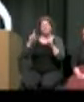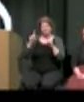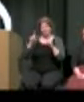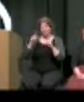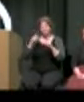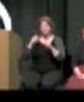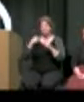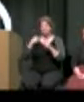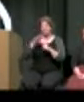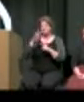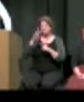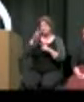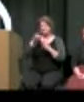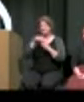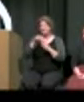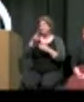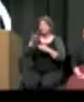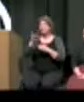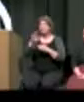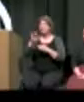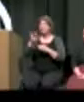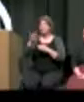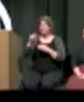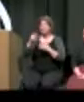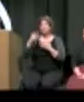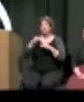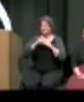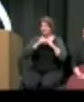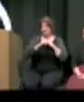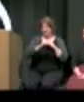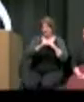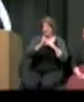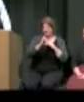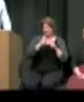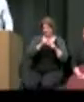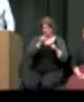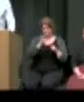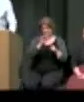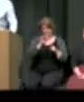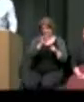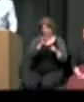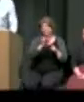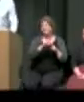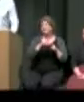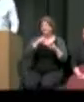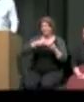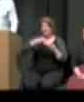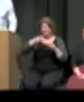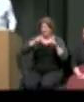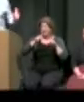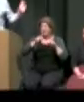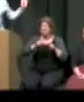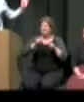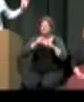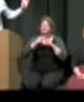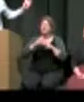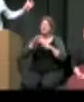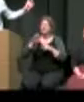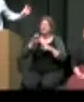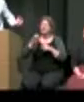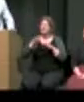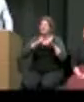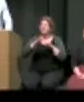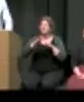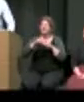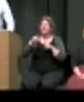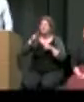stabilize about 6,000 cubic yards in 2025. We tested a conveyor pug mill, which was different from that